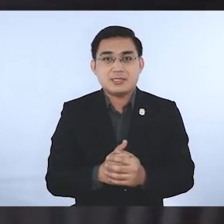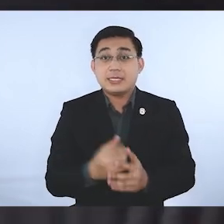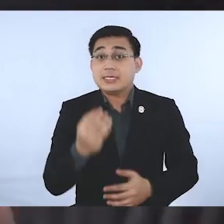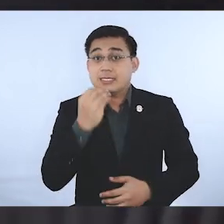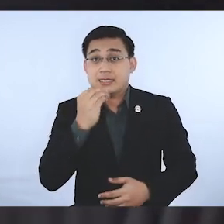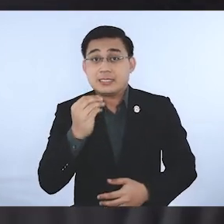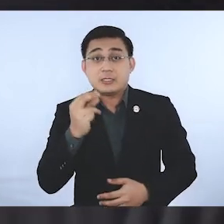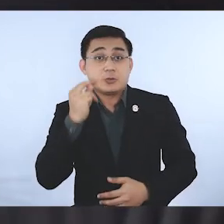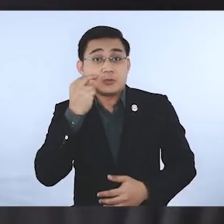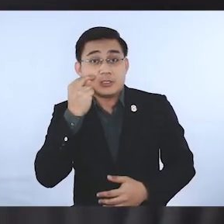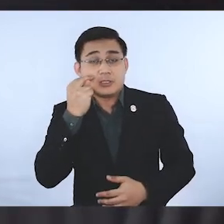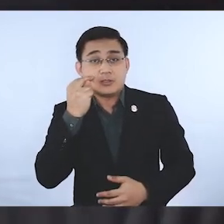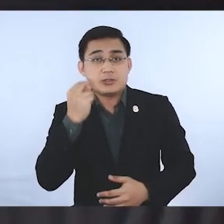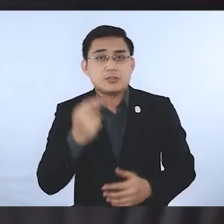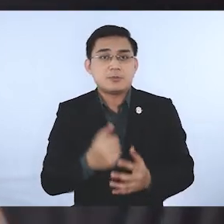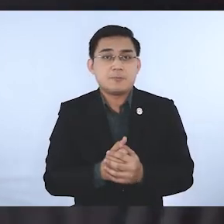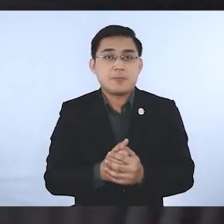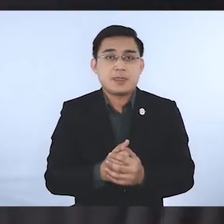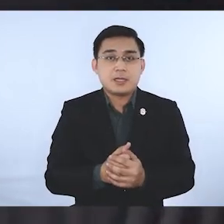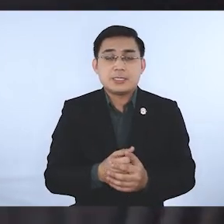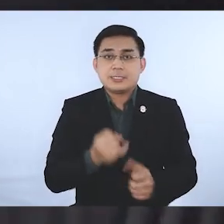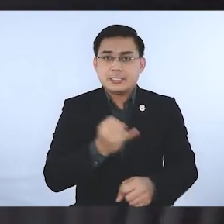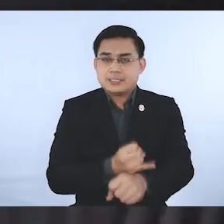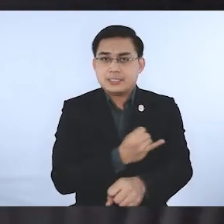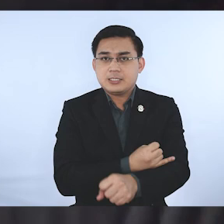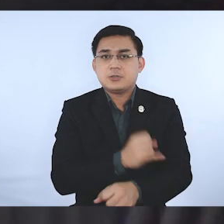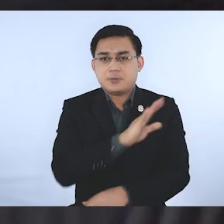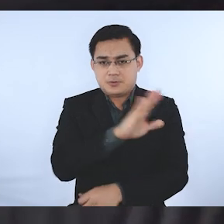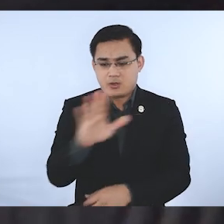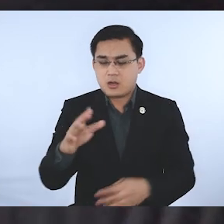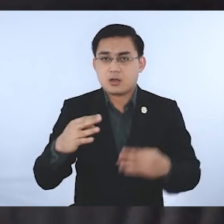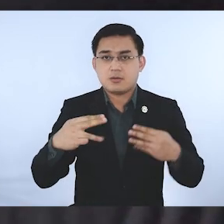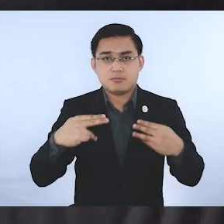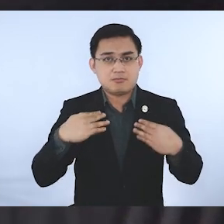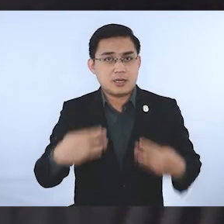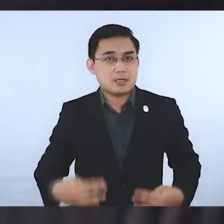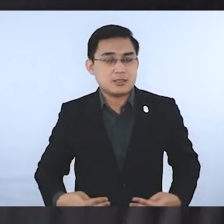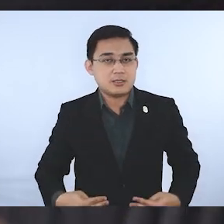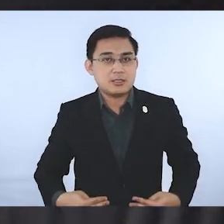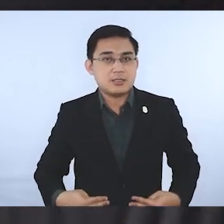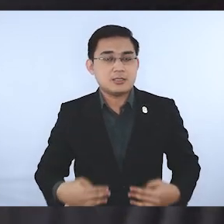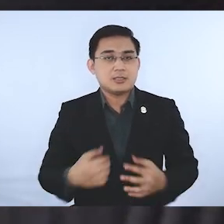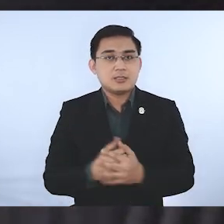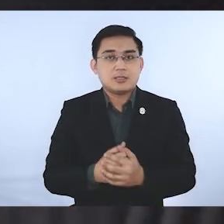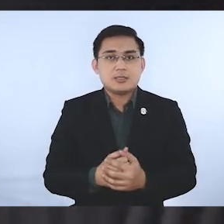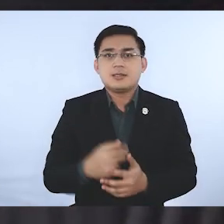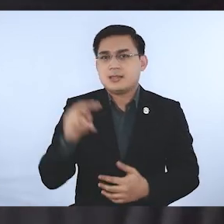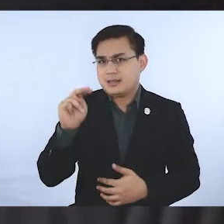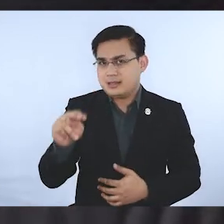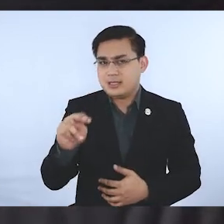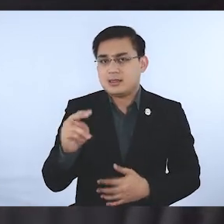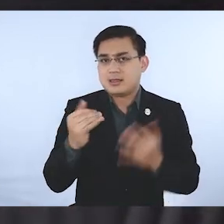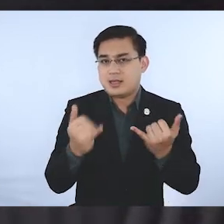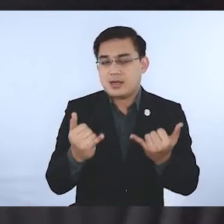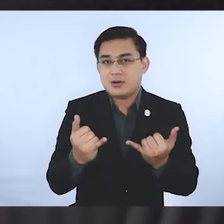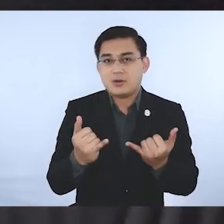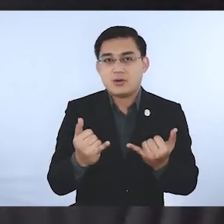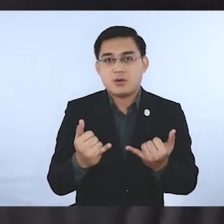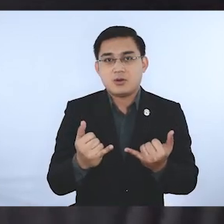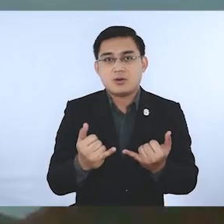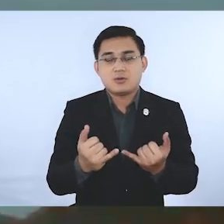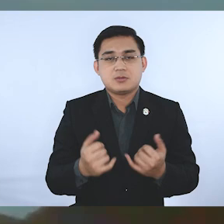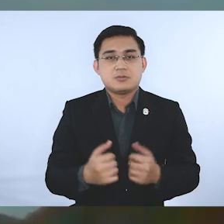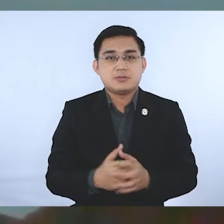healthy is going to increase also your immune system. This is what we need to fight this